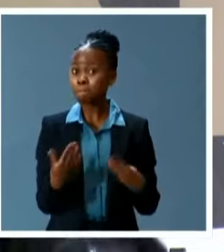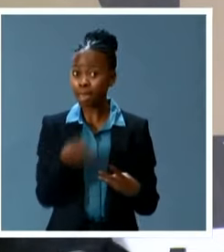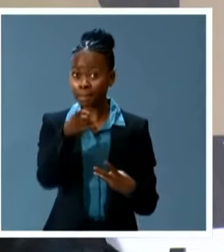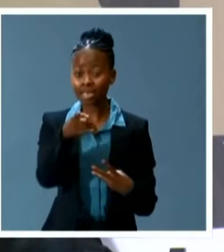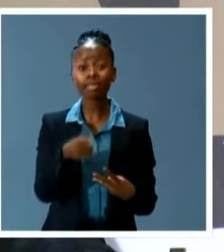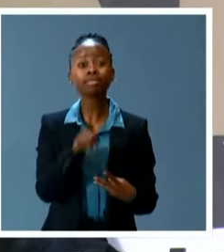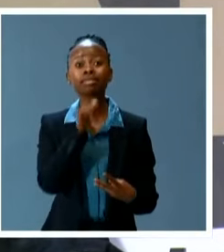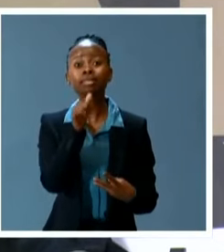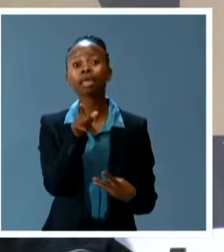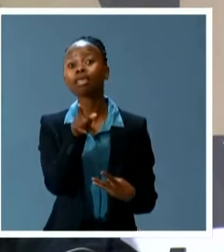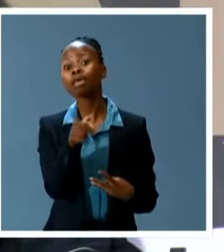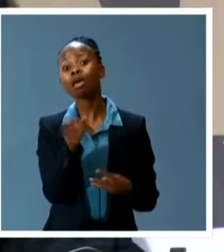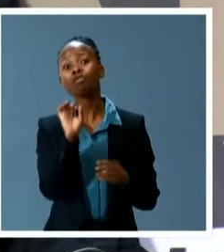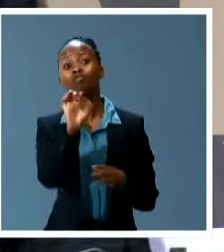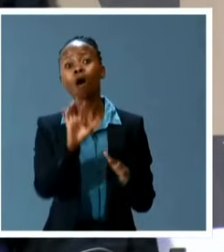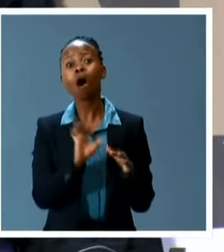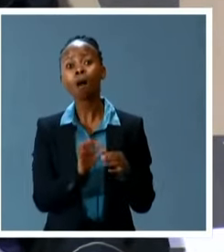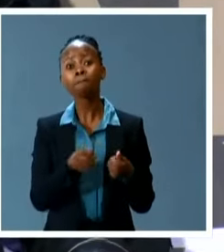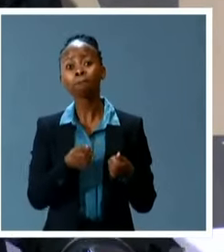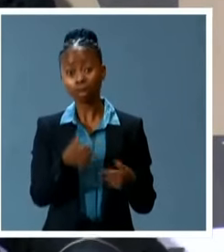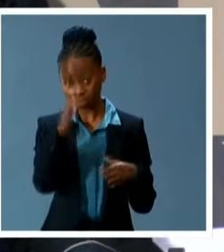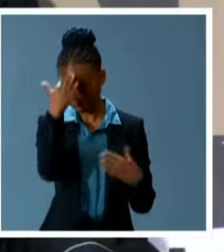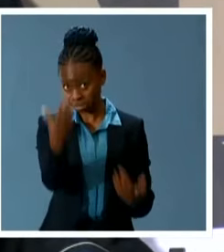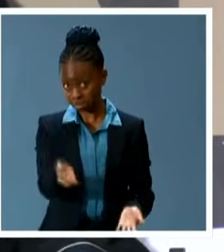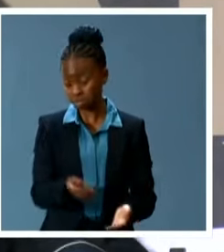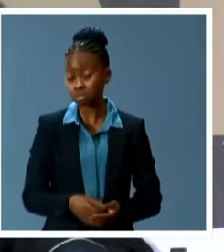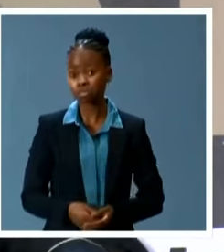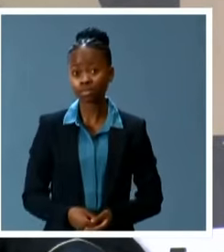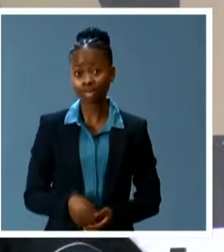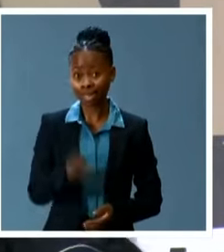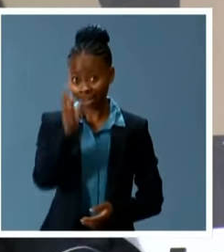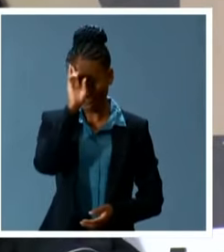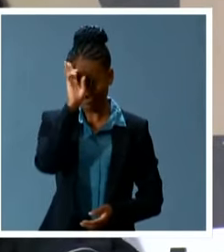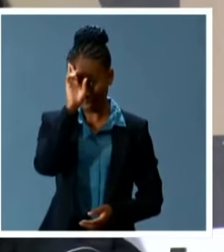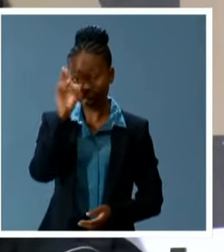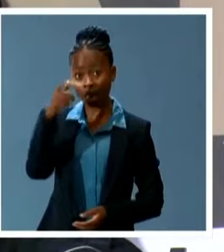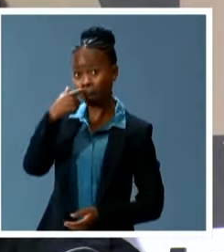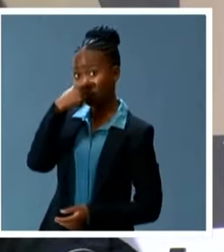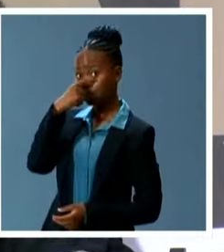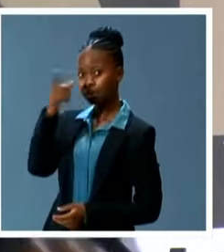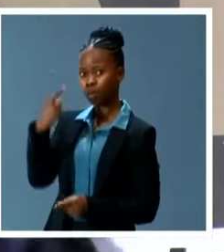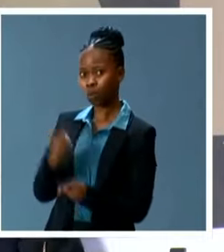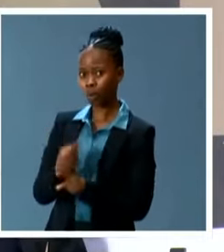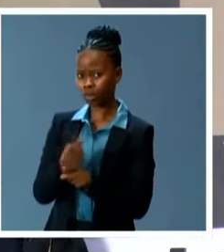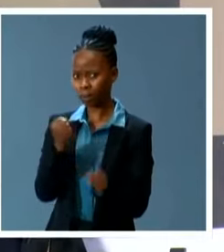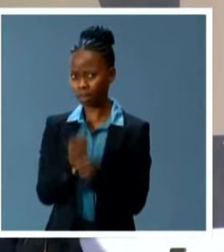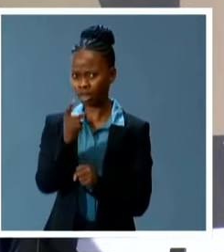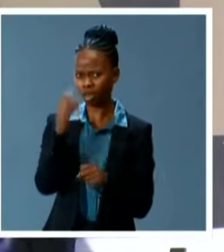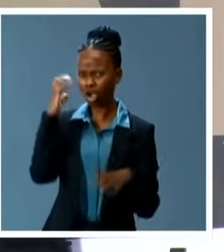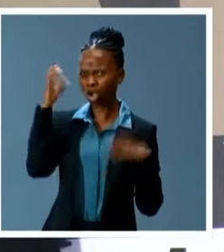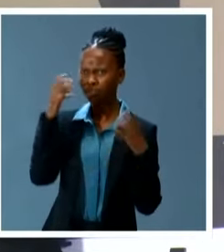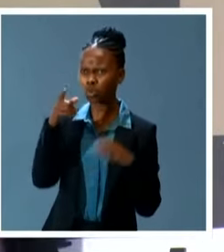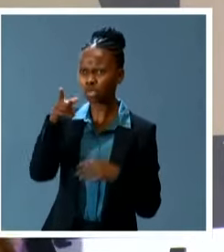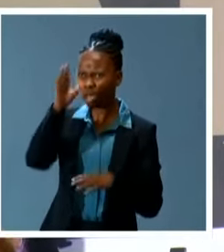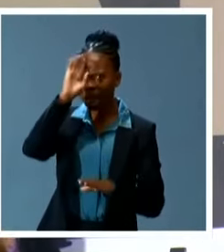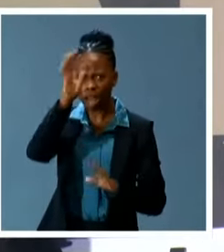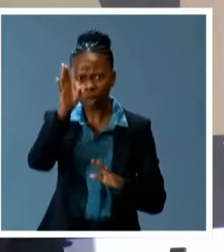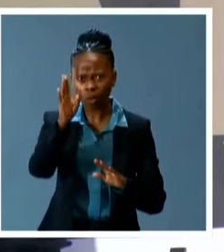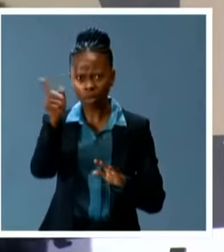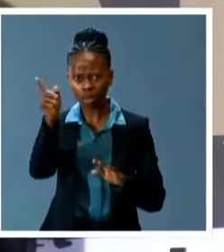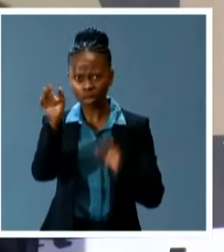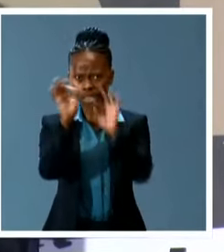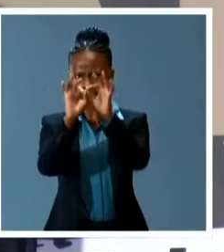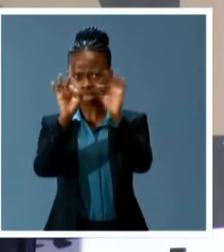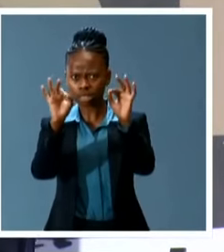homes. He has also mastered the art of confusing us with his greetings. We thought we worked out. When he says this,